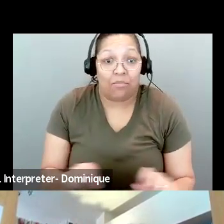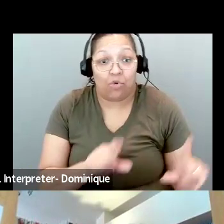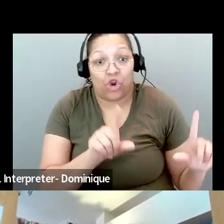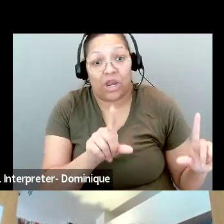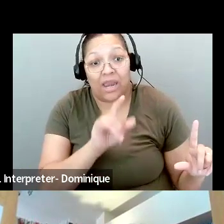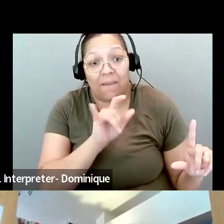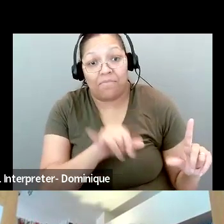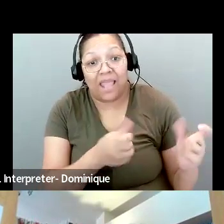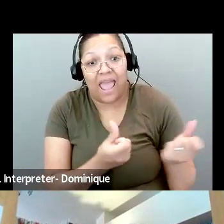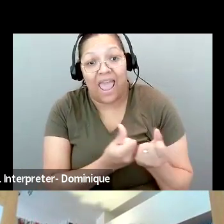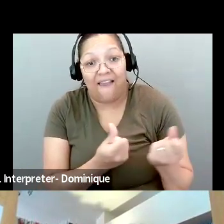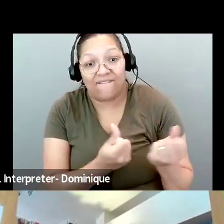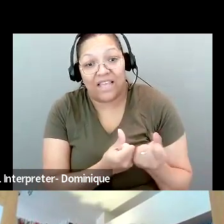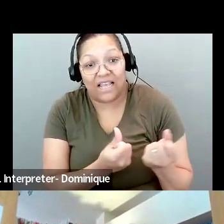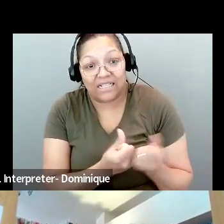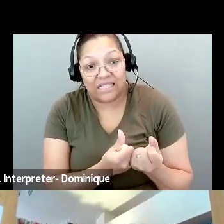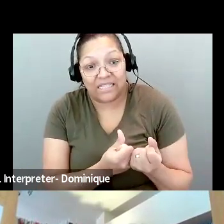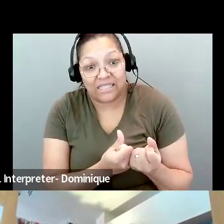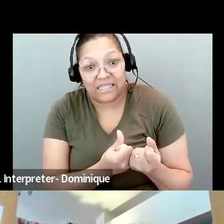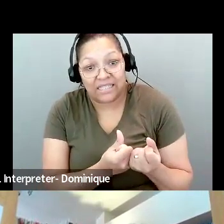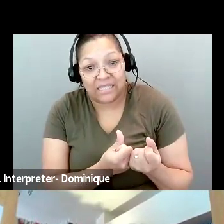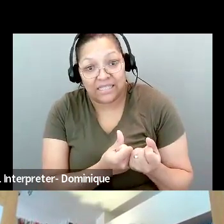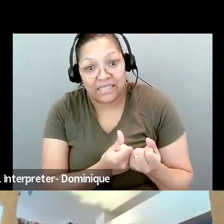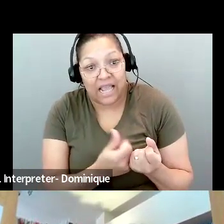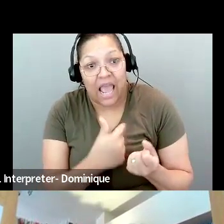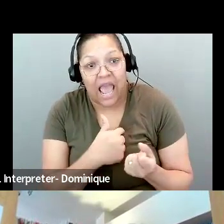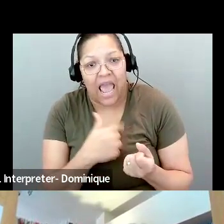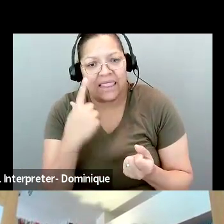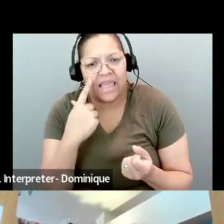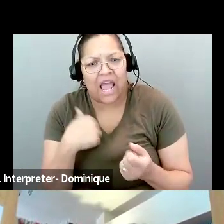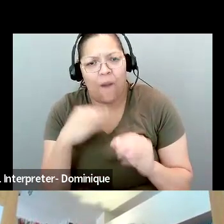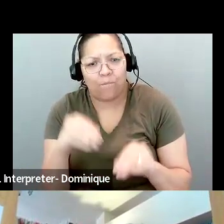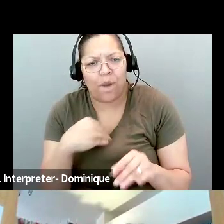I put them in my, well, I did put them in my committee report, didn't I?